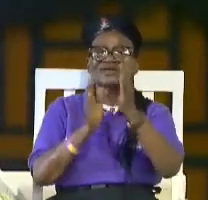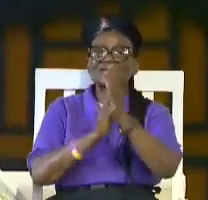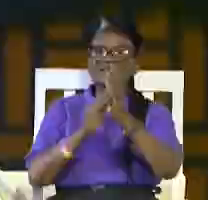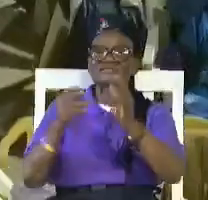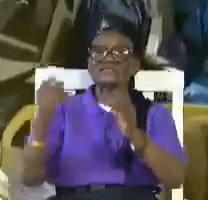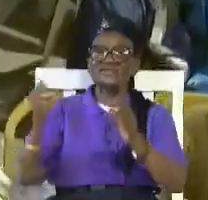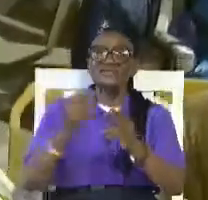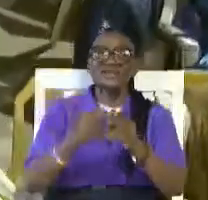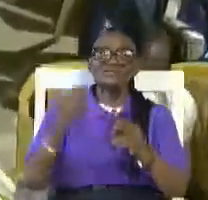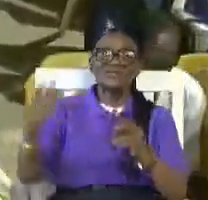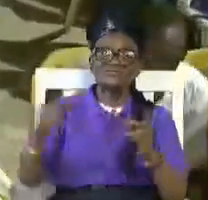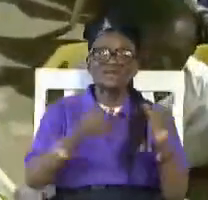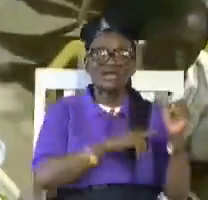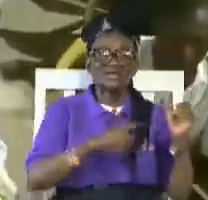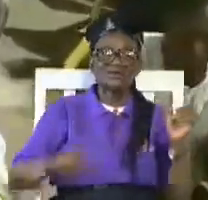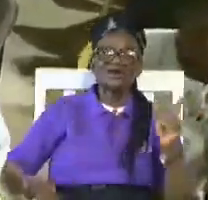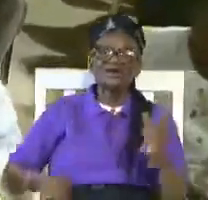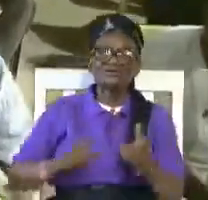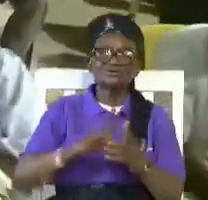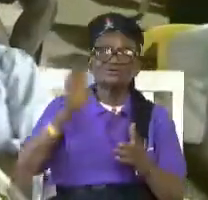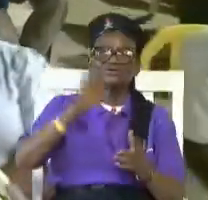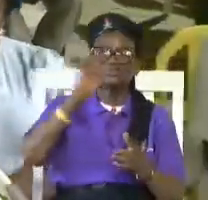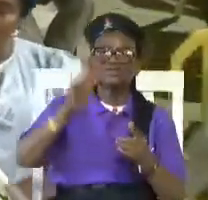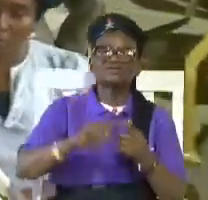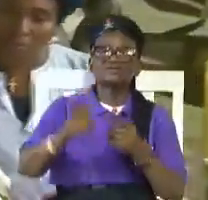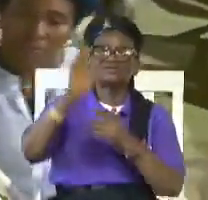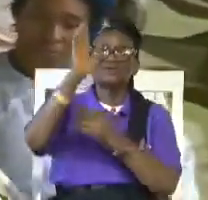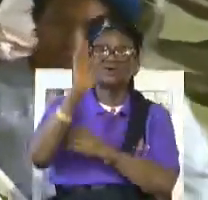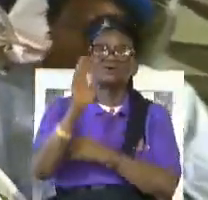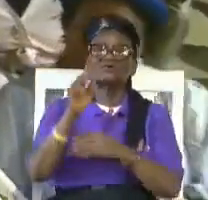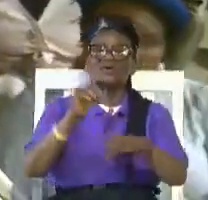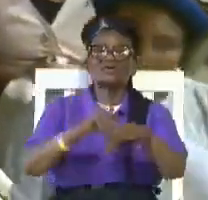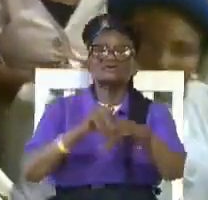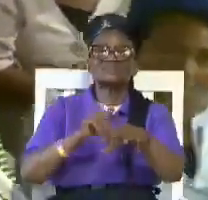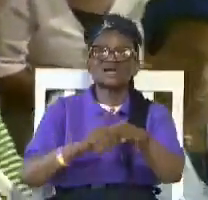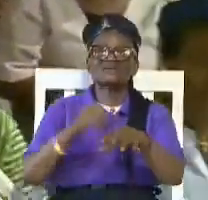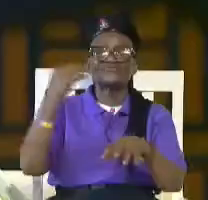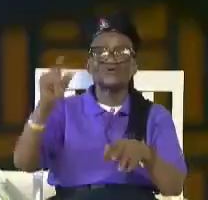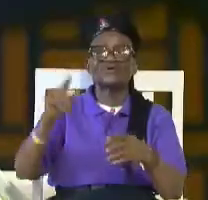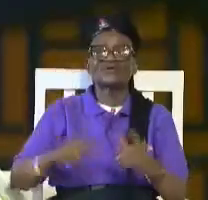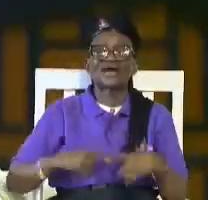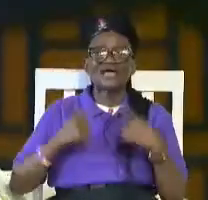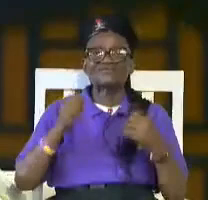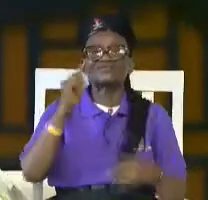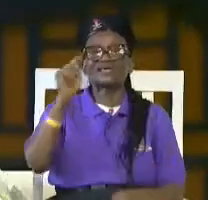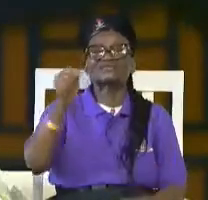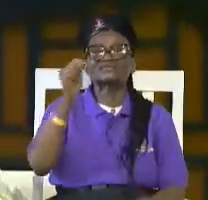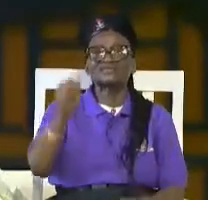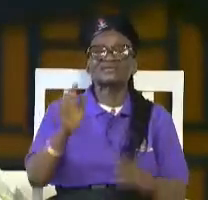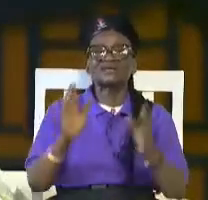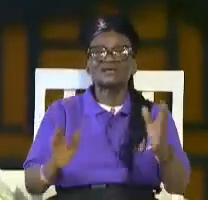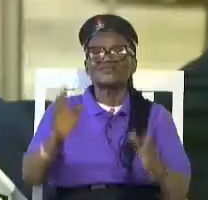Lord. Glory be to God. Now it's time for the live testifiers.